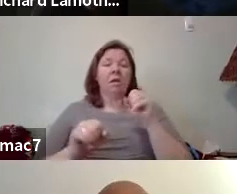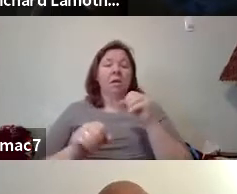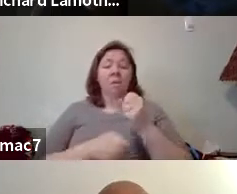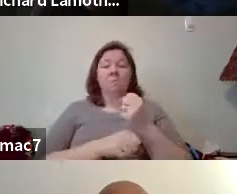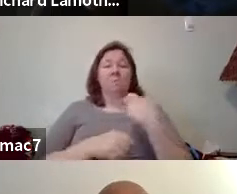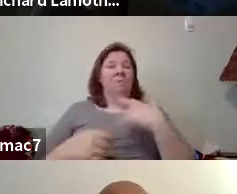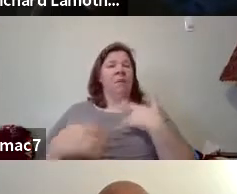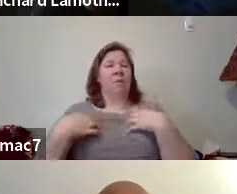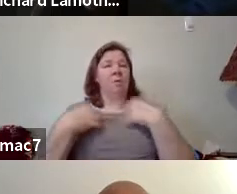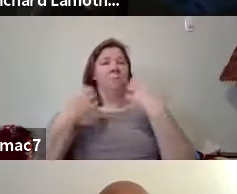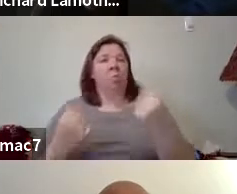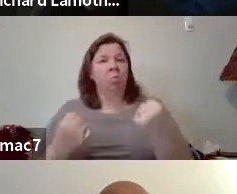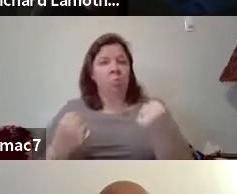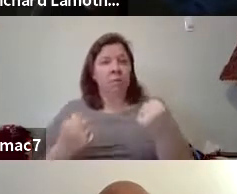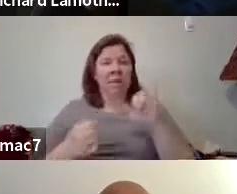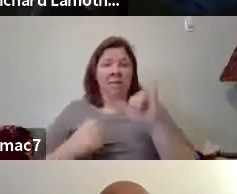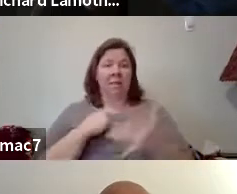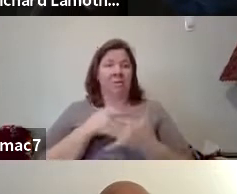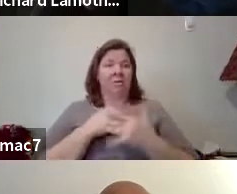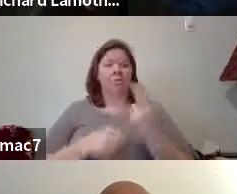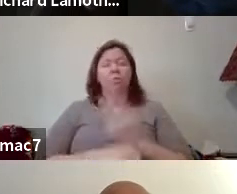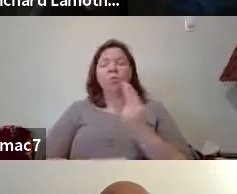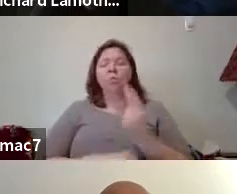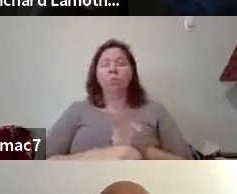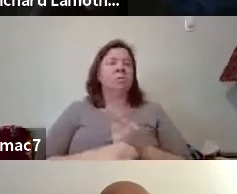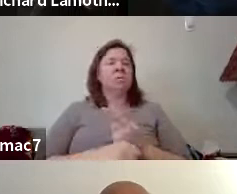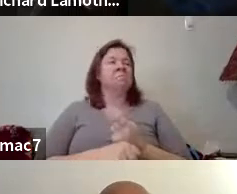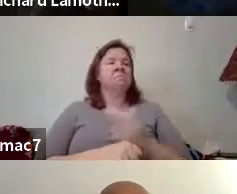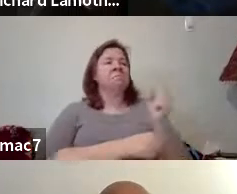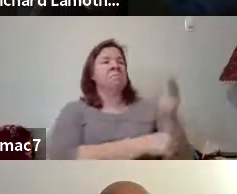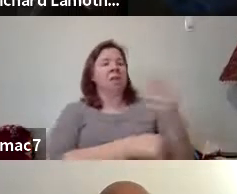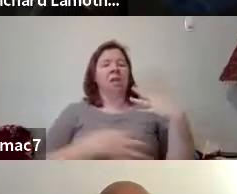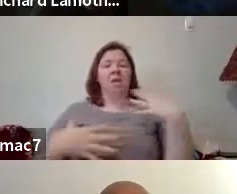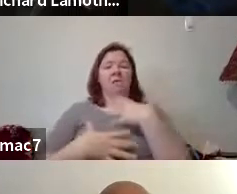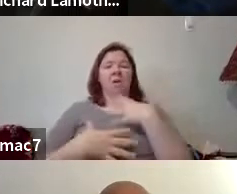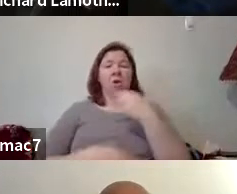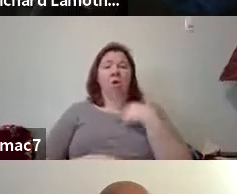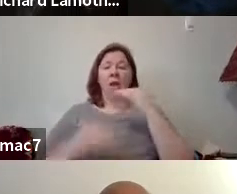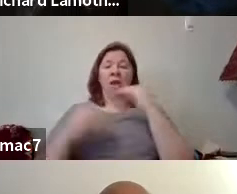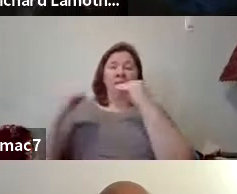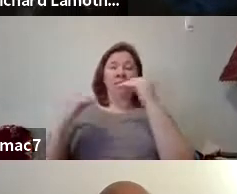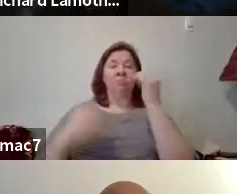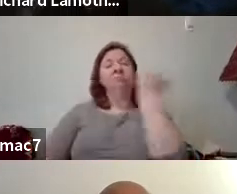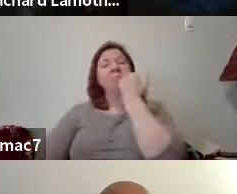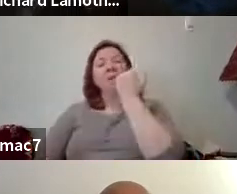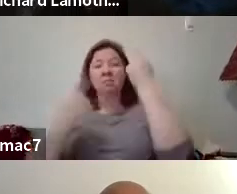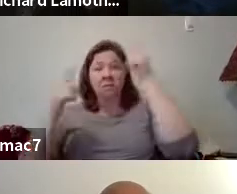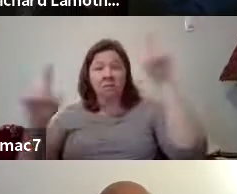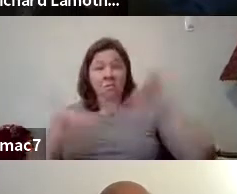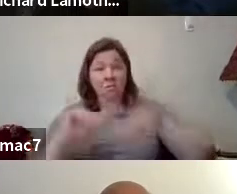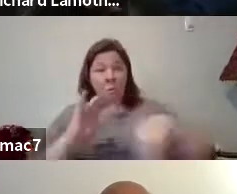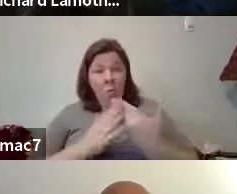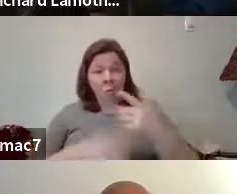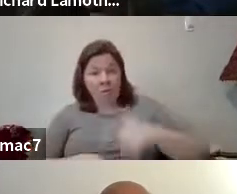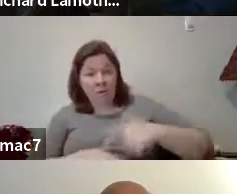technique that a lot of people use to get over it. I teach dentists how to be successful all the time. And there's one thing that dentists don't